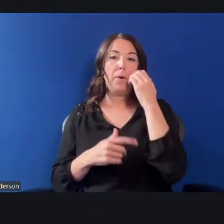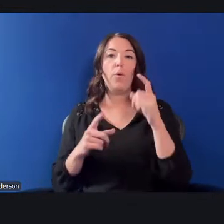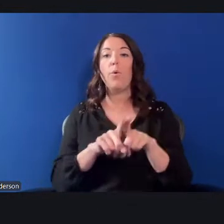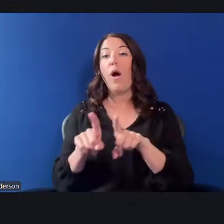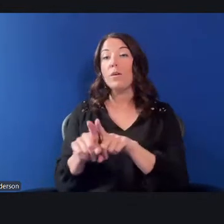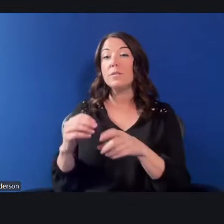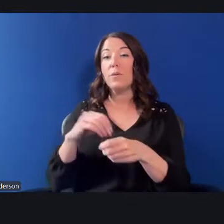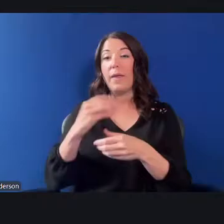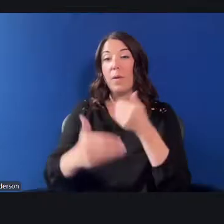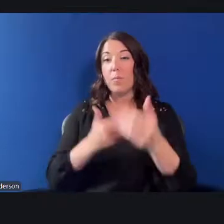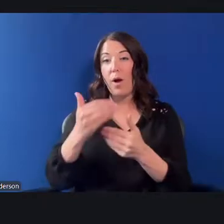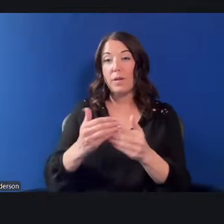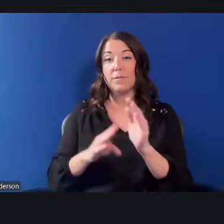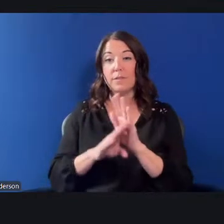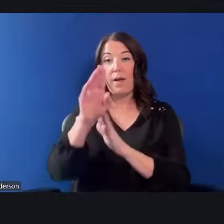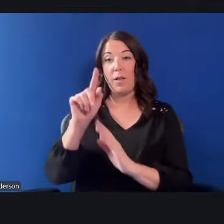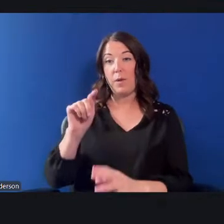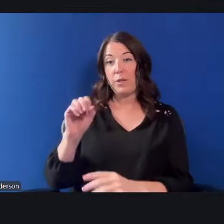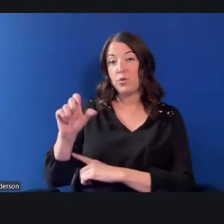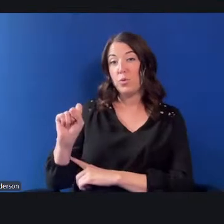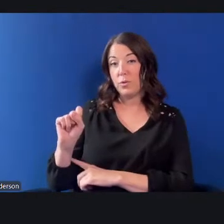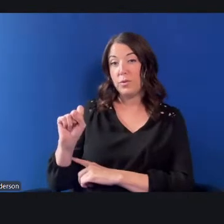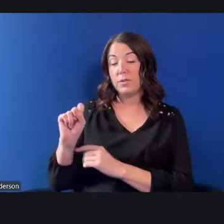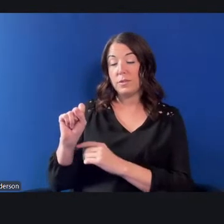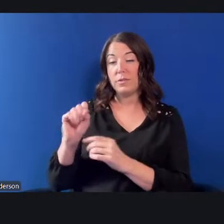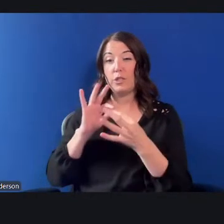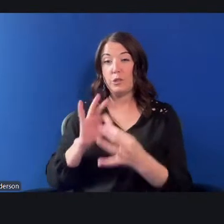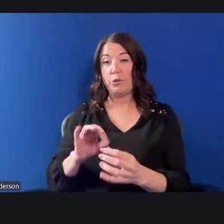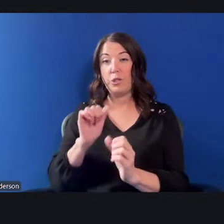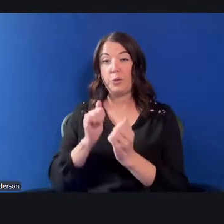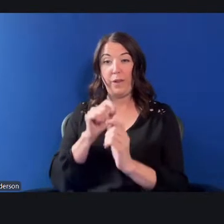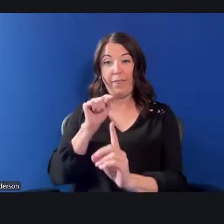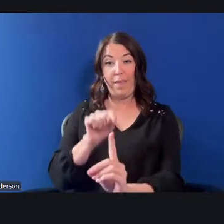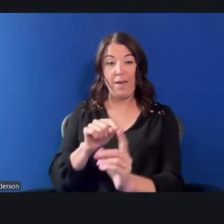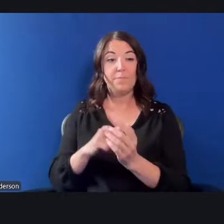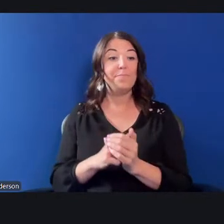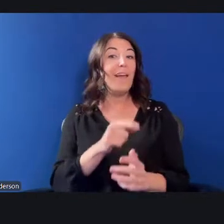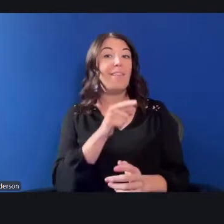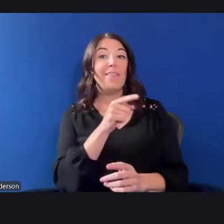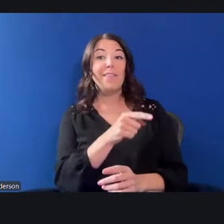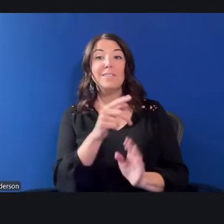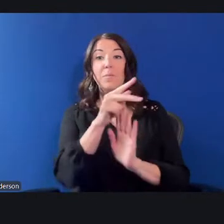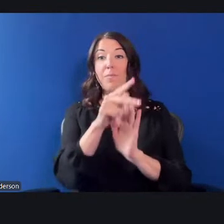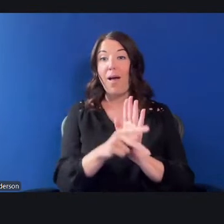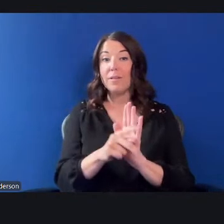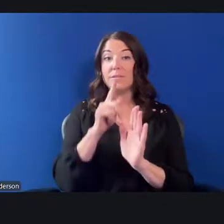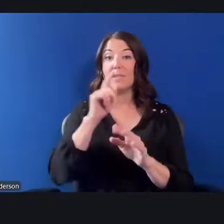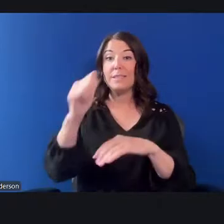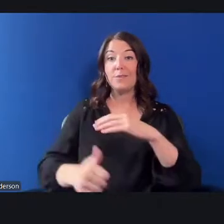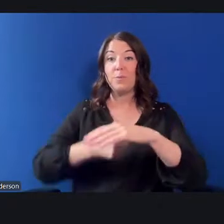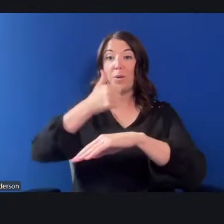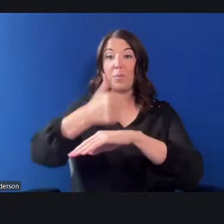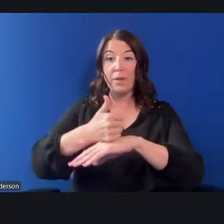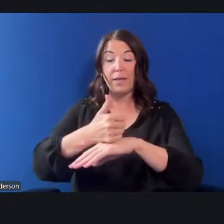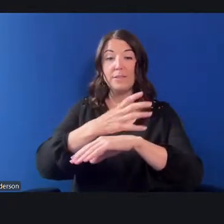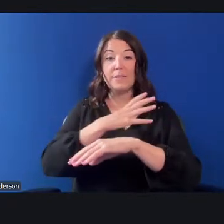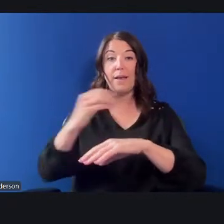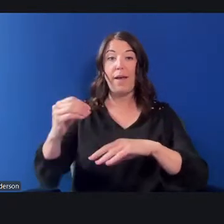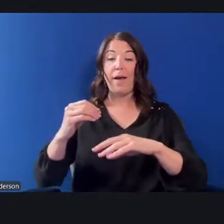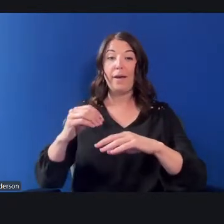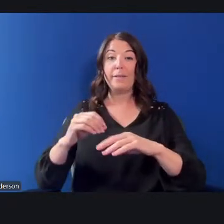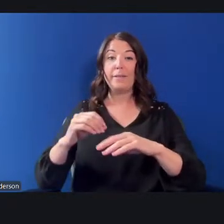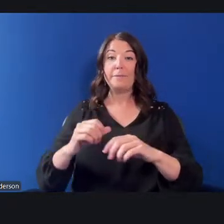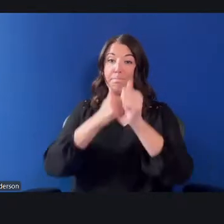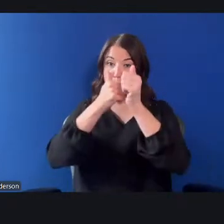tools associated with that, and then this policy is to put in place and institutionalize this